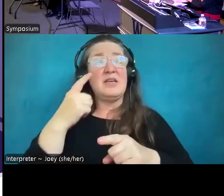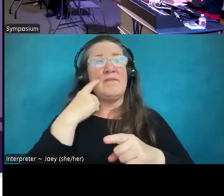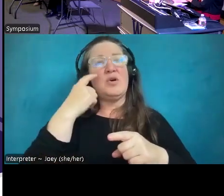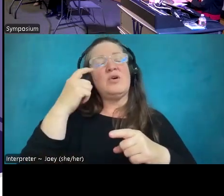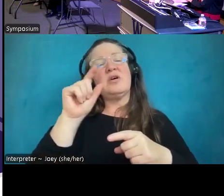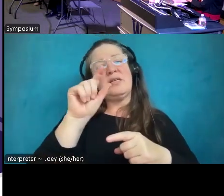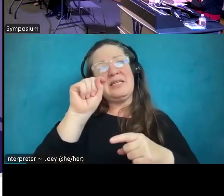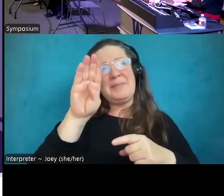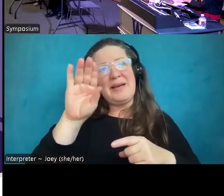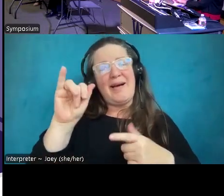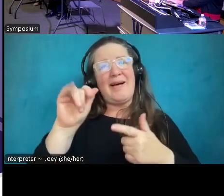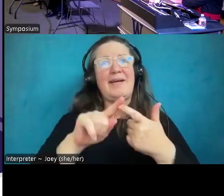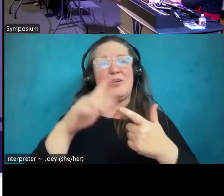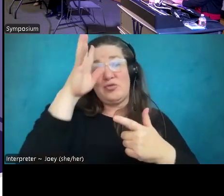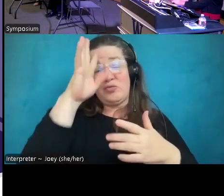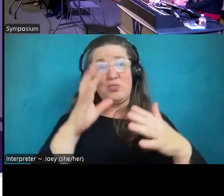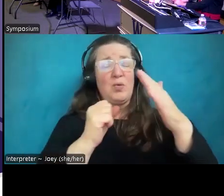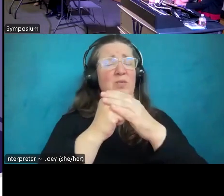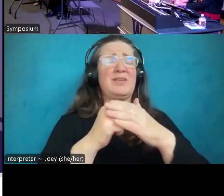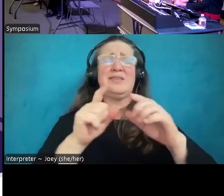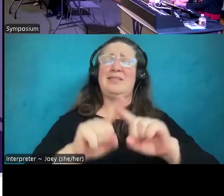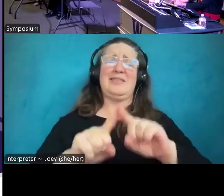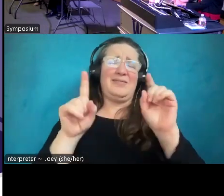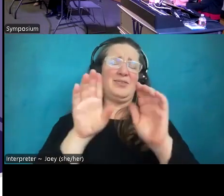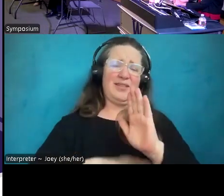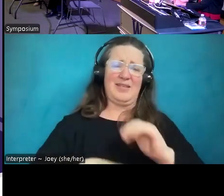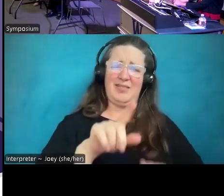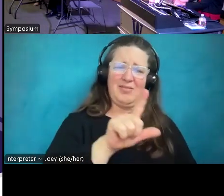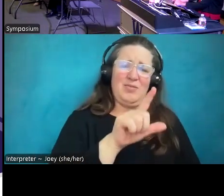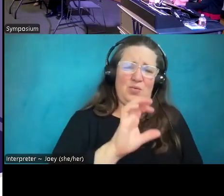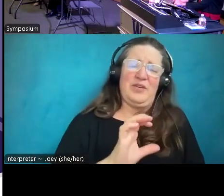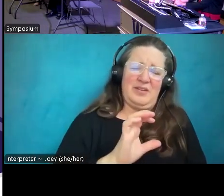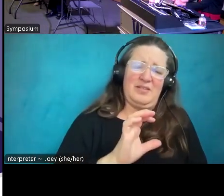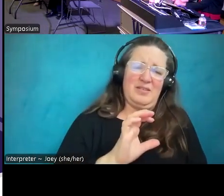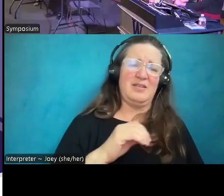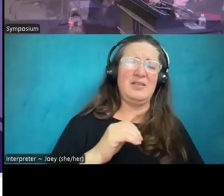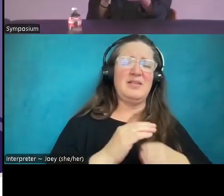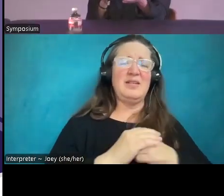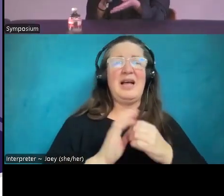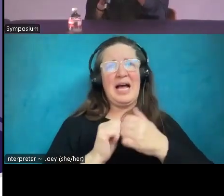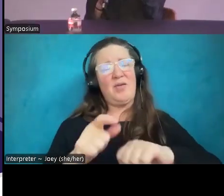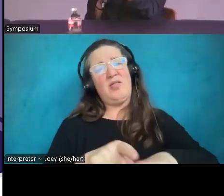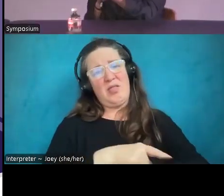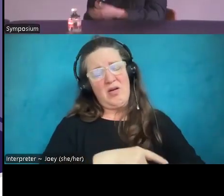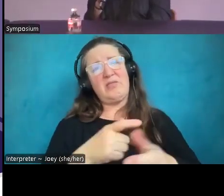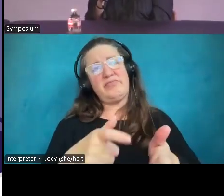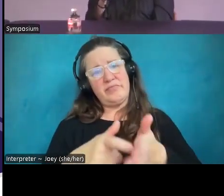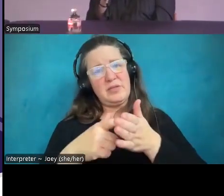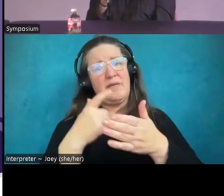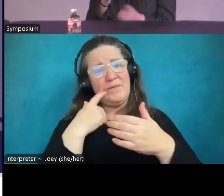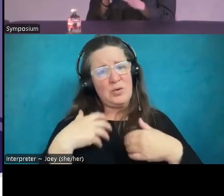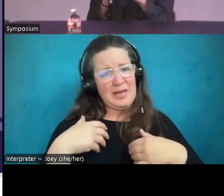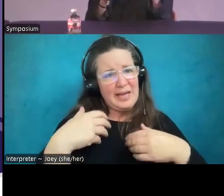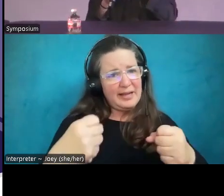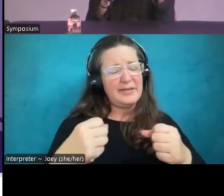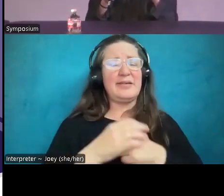population with long COVID. And so expectations of how long things should take, how people implement strategies, how they get benefit from